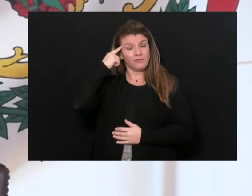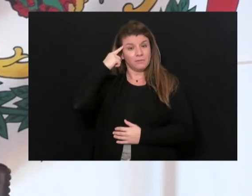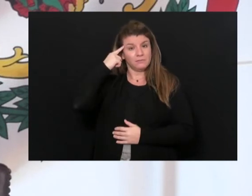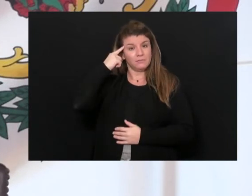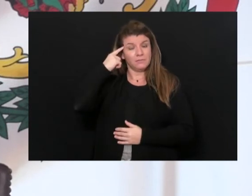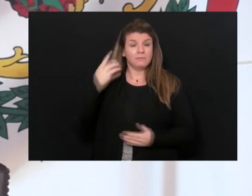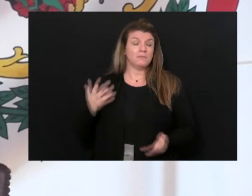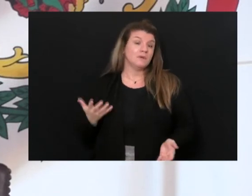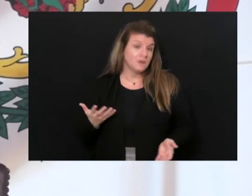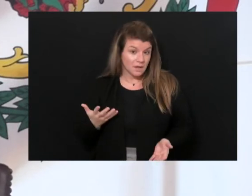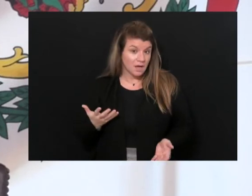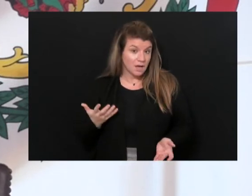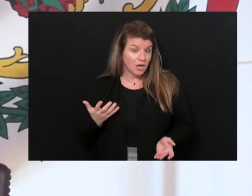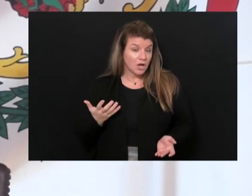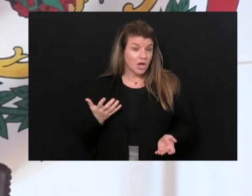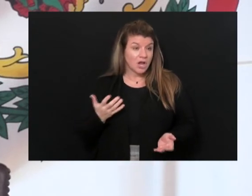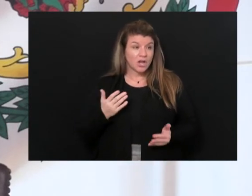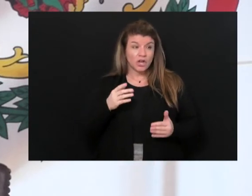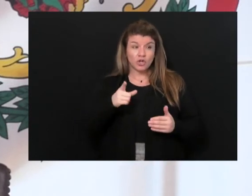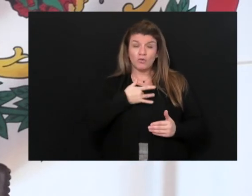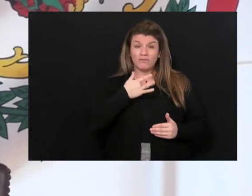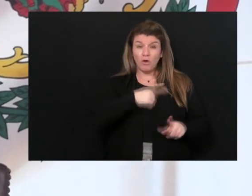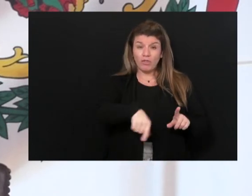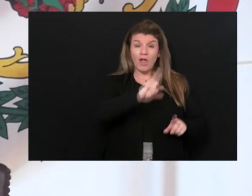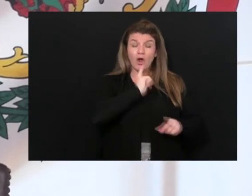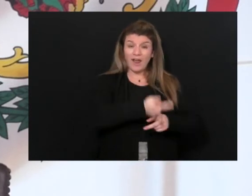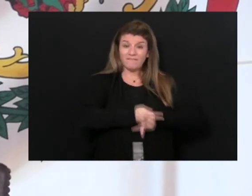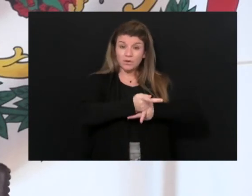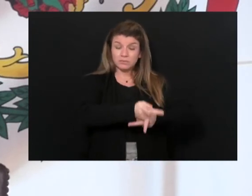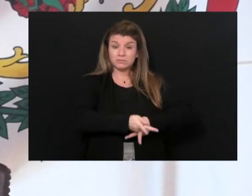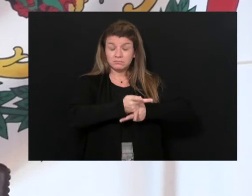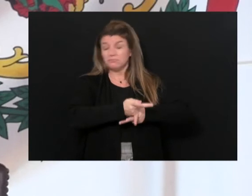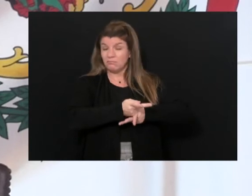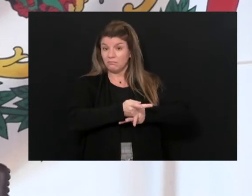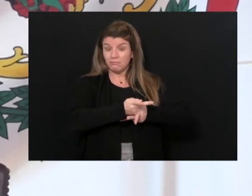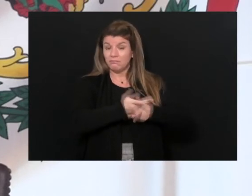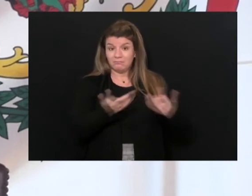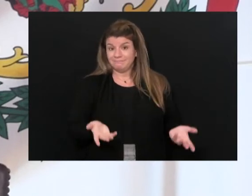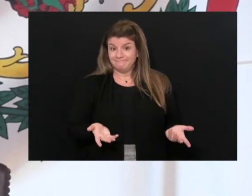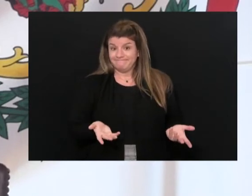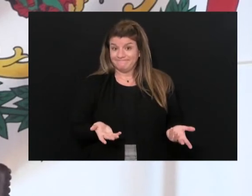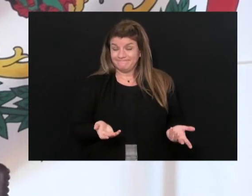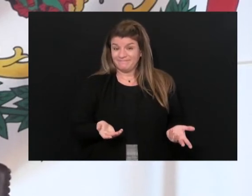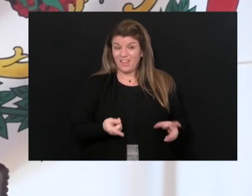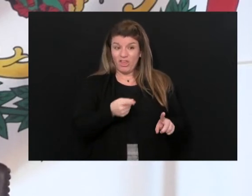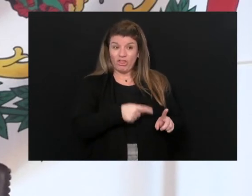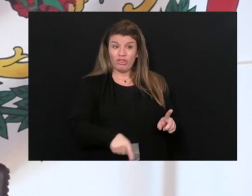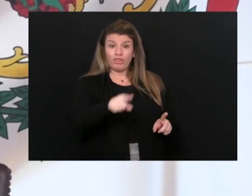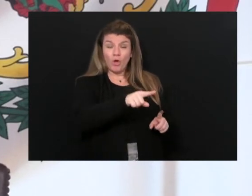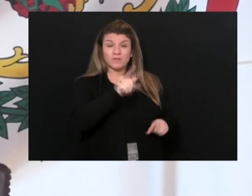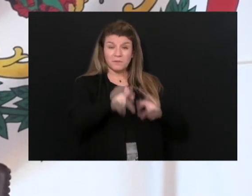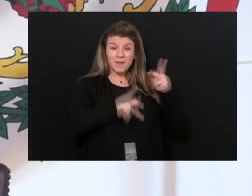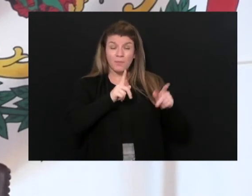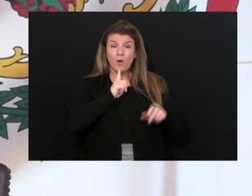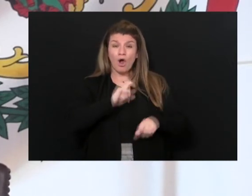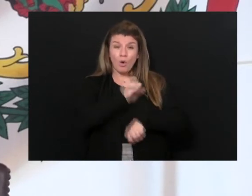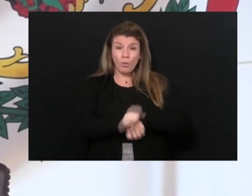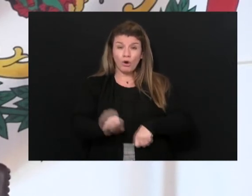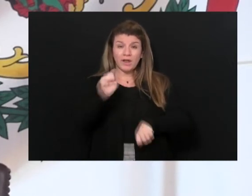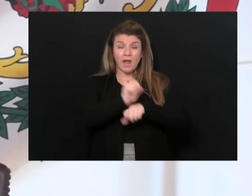how really cautious do you think they are? Those people absolutely are breaking their neck to be